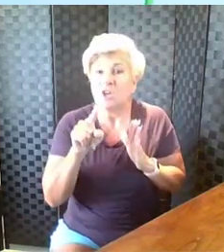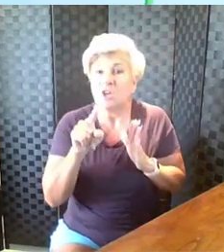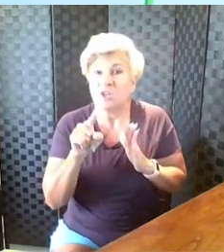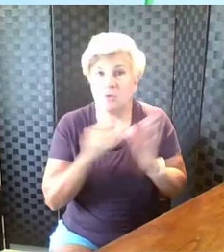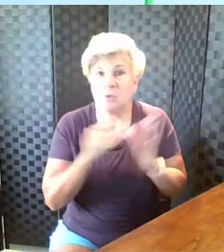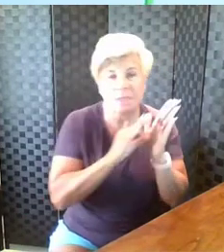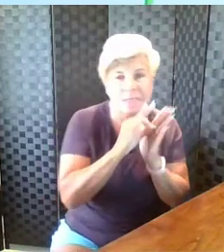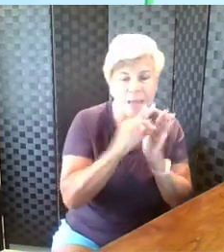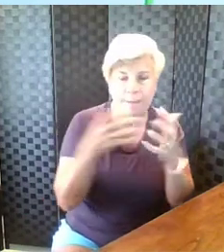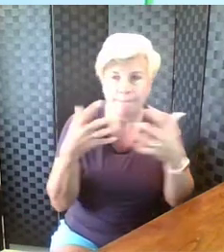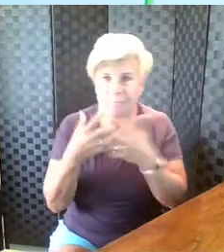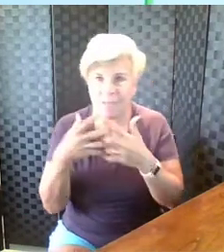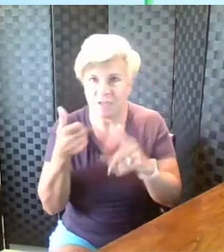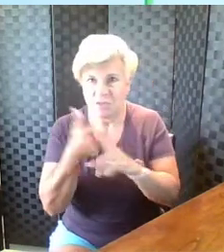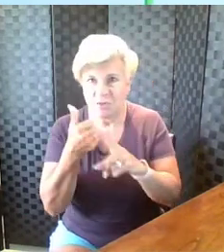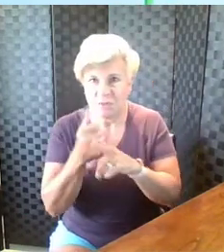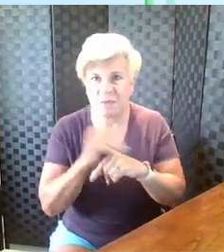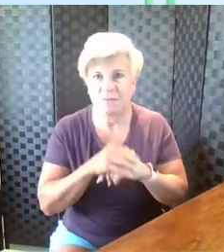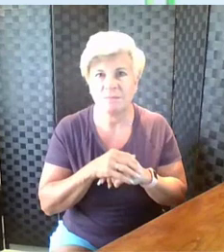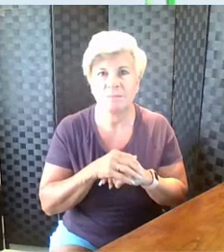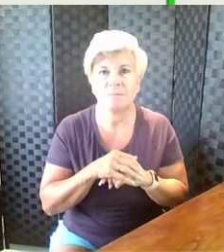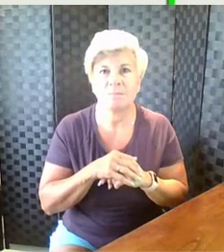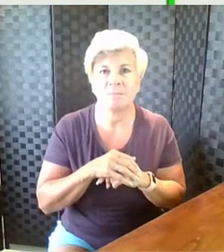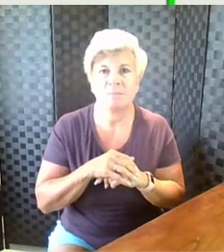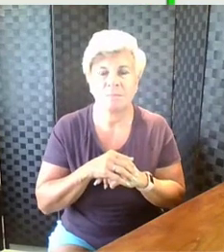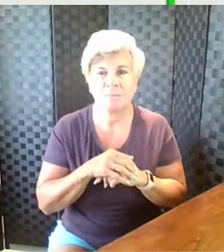then we'll check it together. I'm going to be working while you work at home.